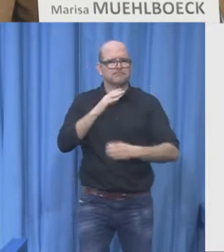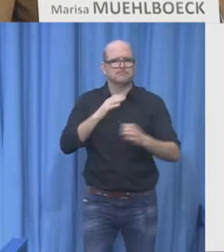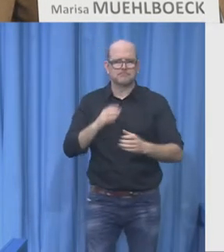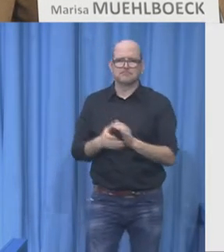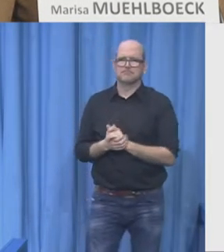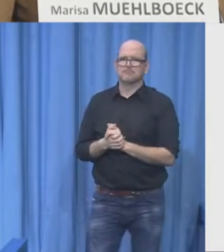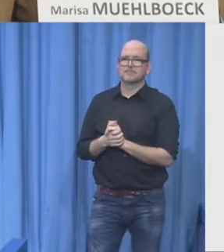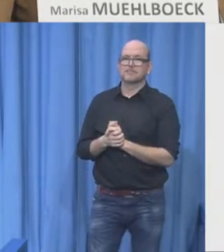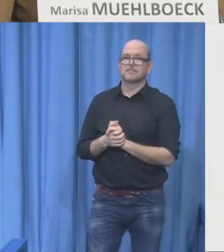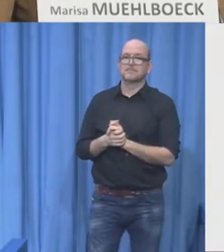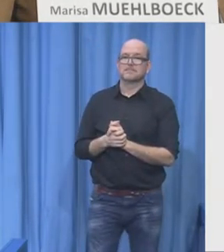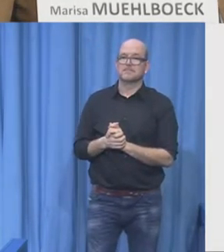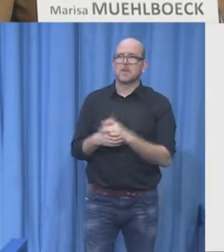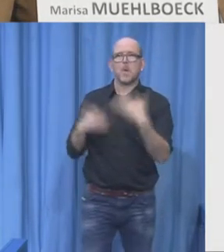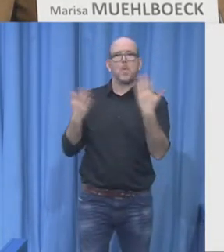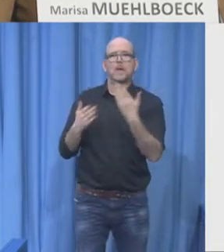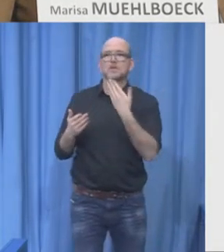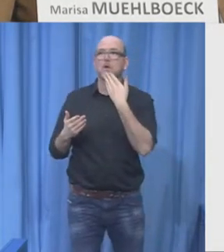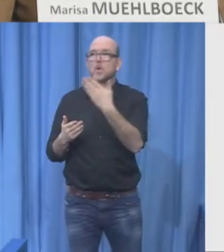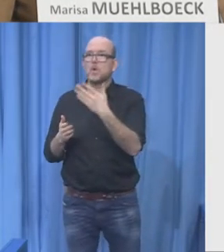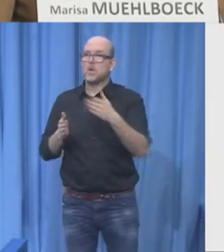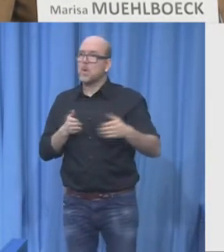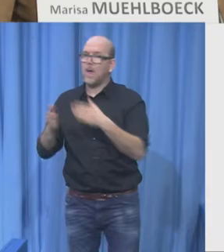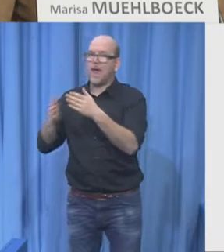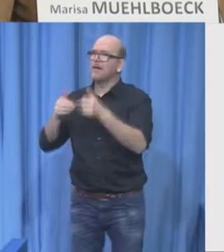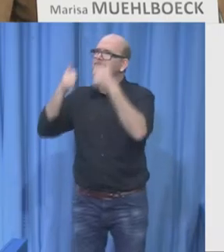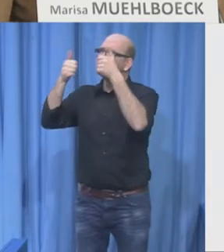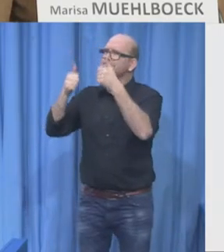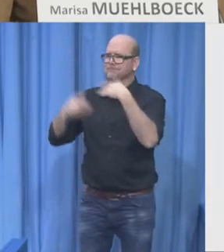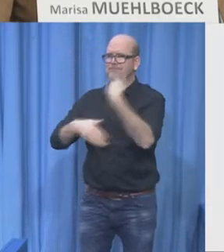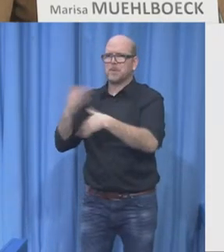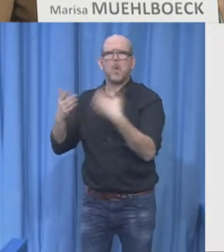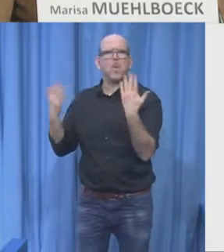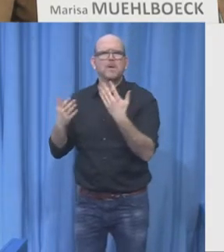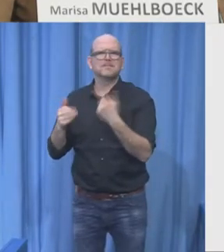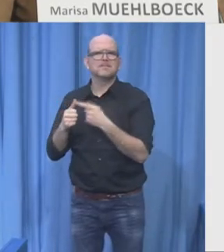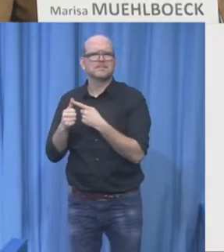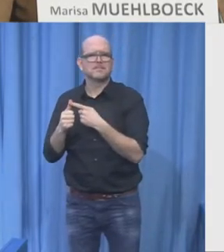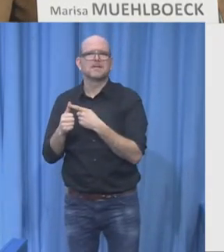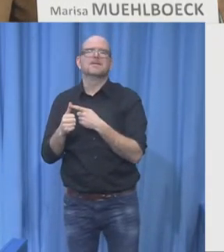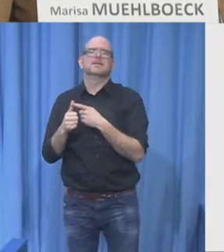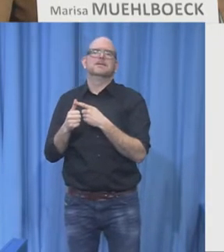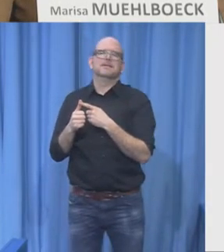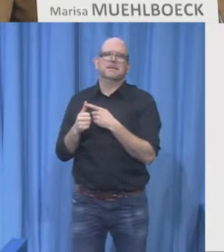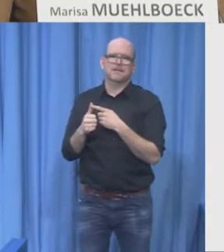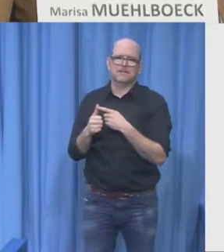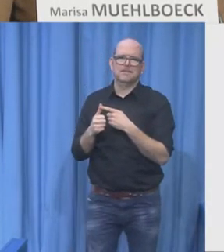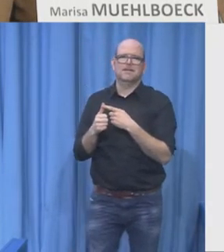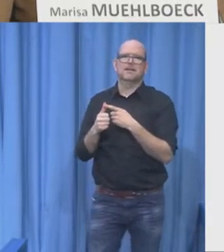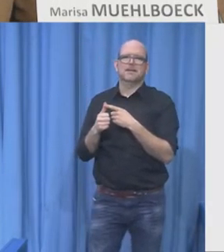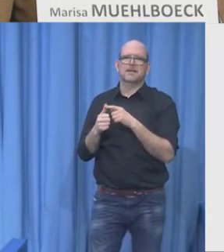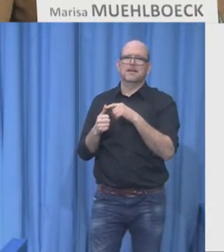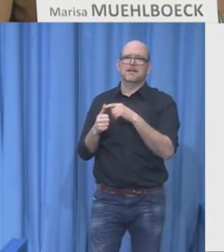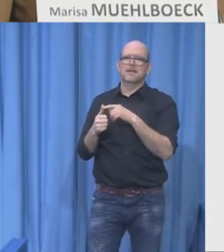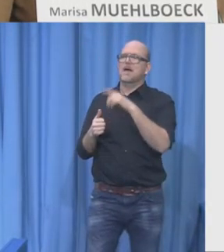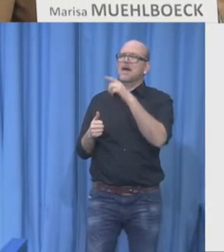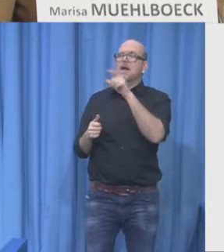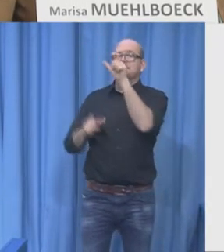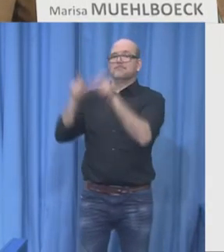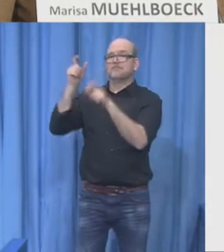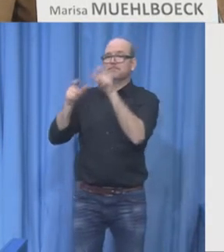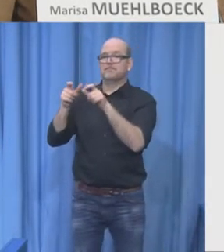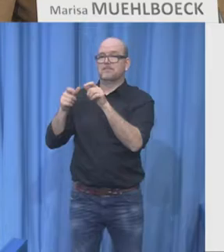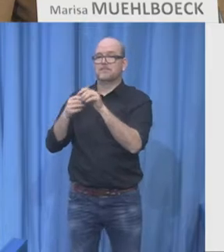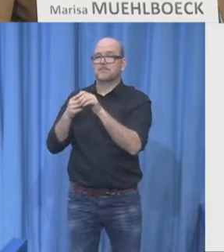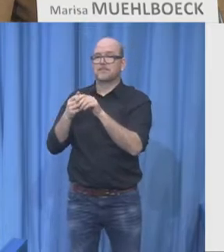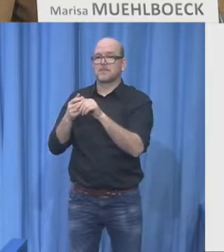field of labor market integration. We have already established a great network of supporters and ambassadors. And furthermore,